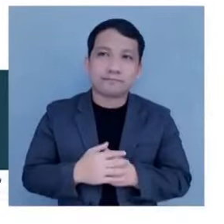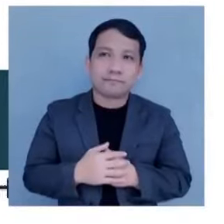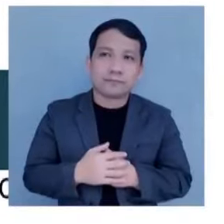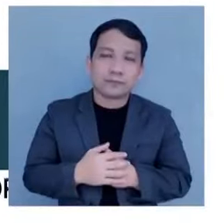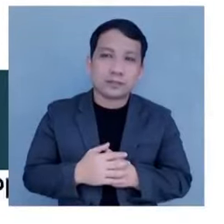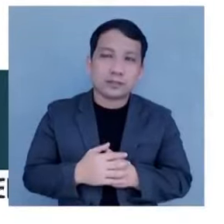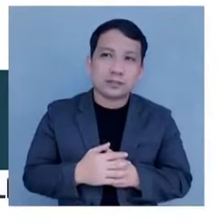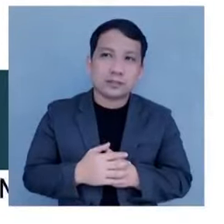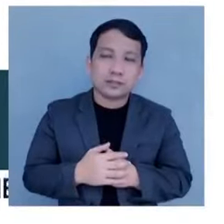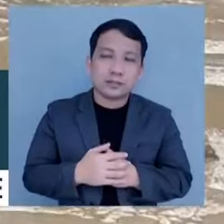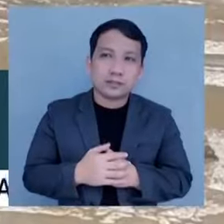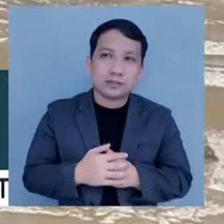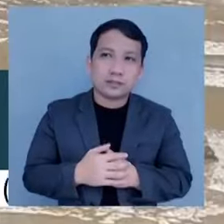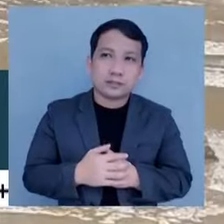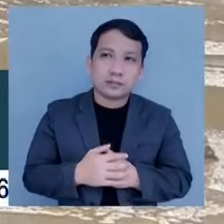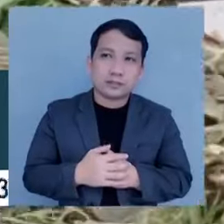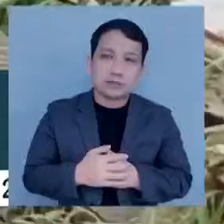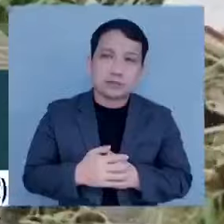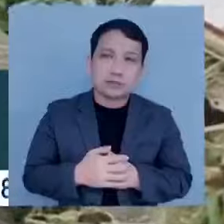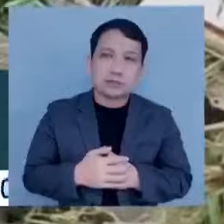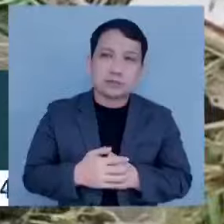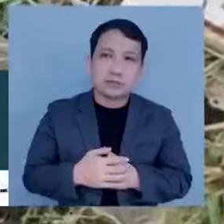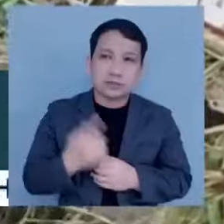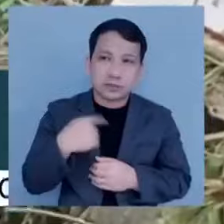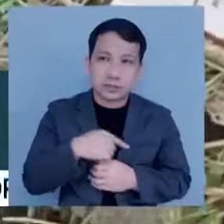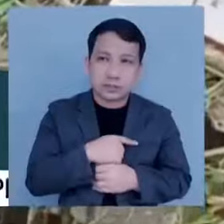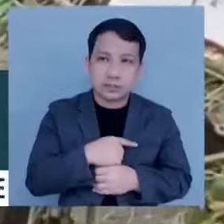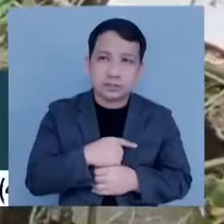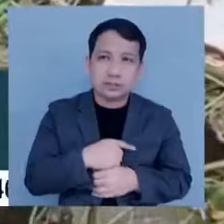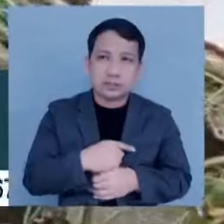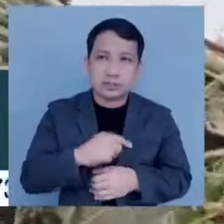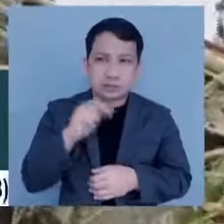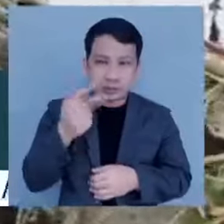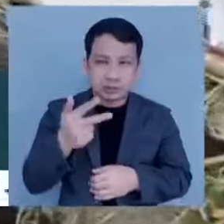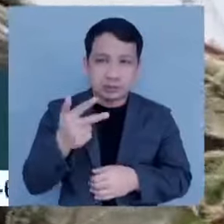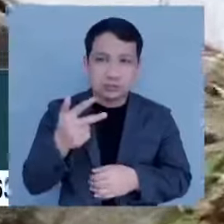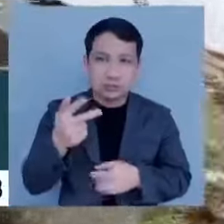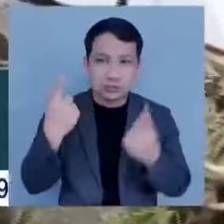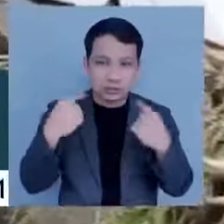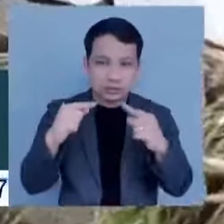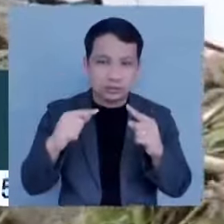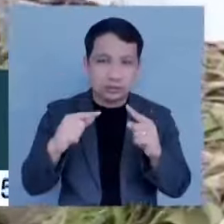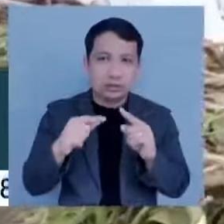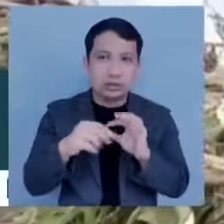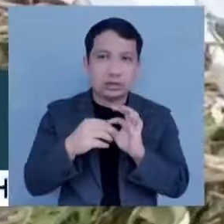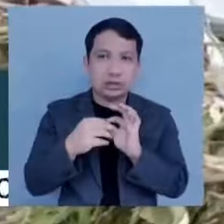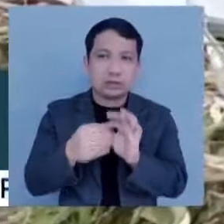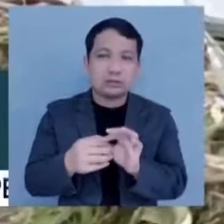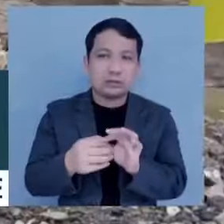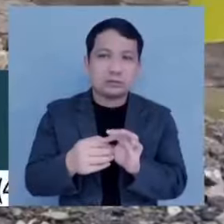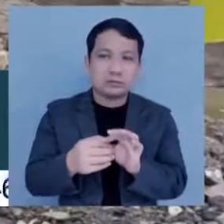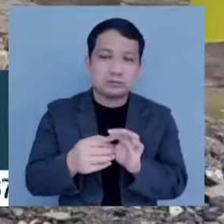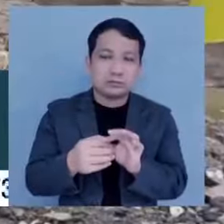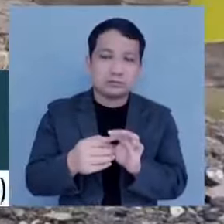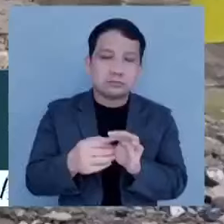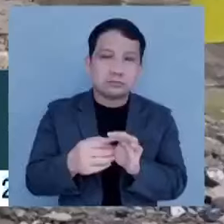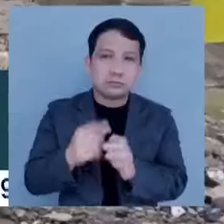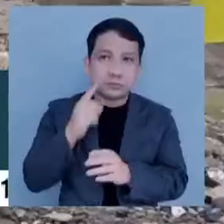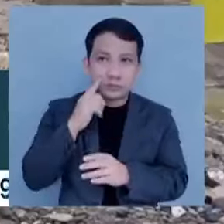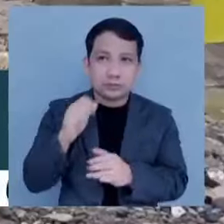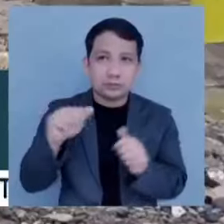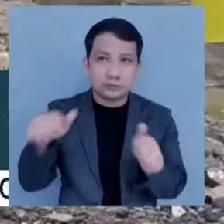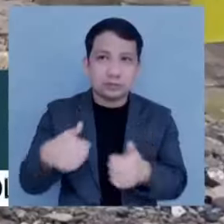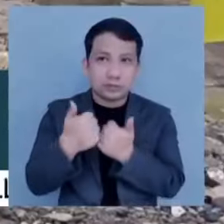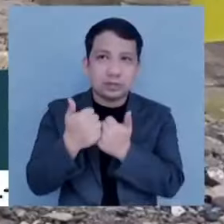Carmina, we've had an experience where three successive storms hit the country. Of course, the challenge there will